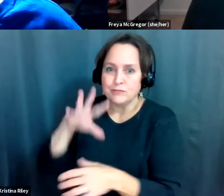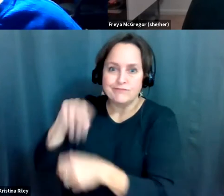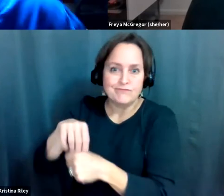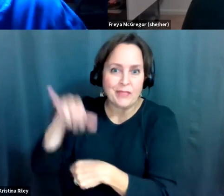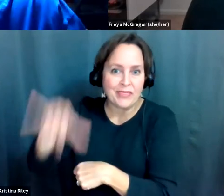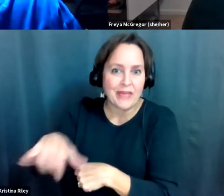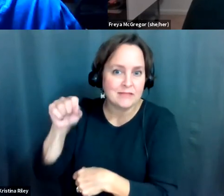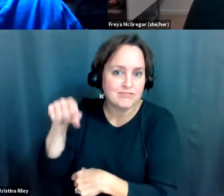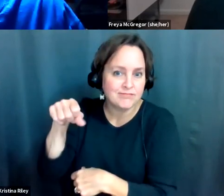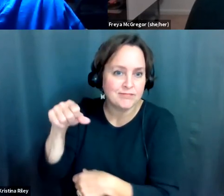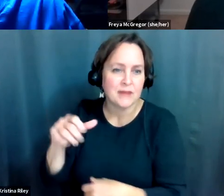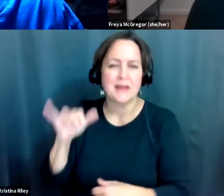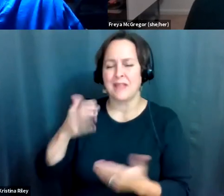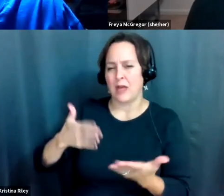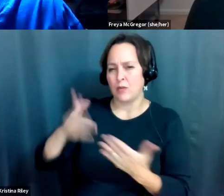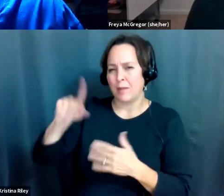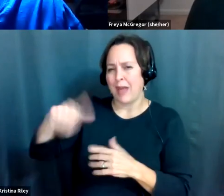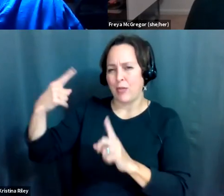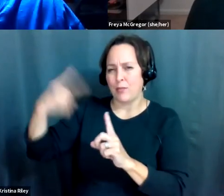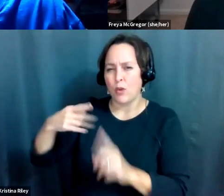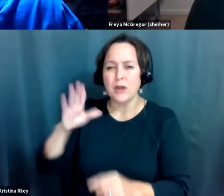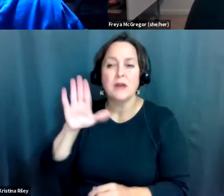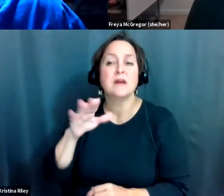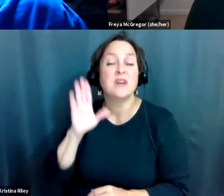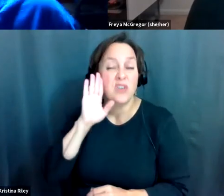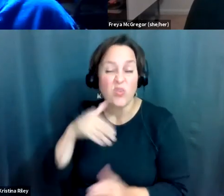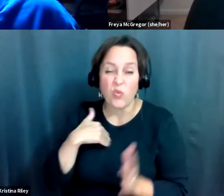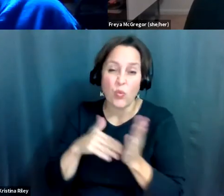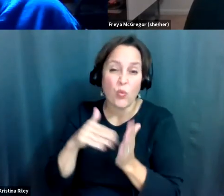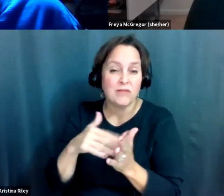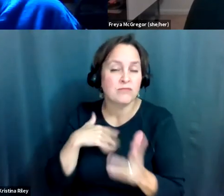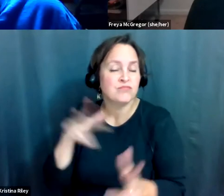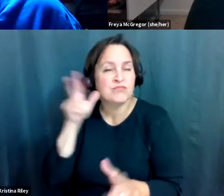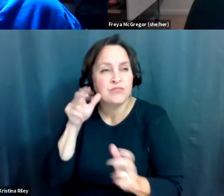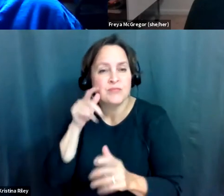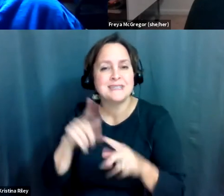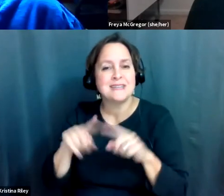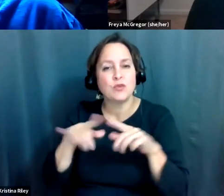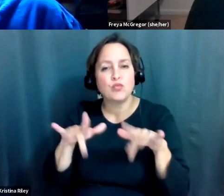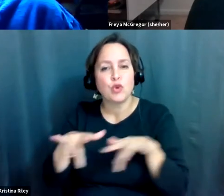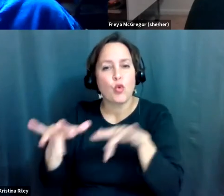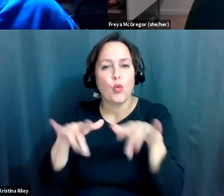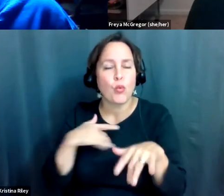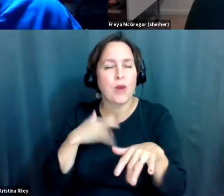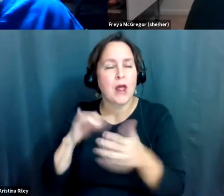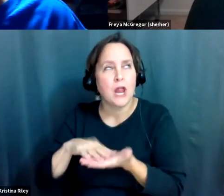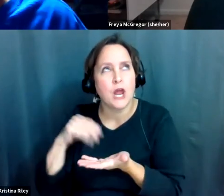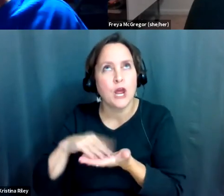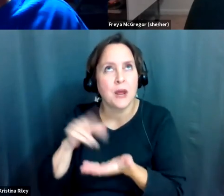brings out another point that as much as I listened to recordings of birds and try to learn them and identify them.